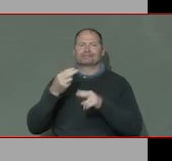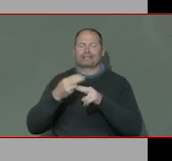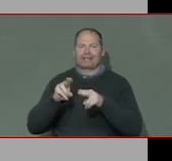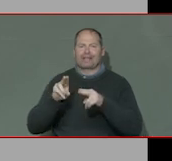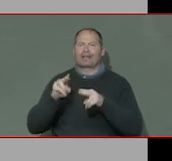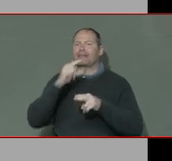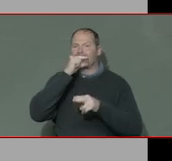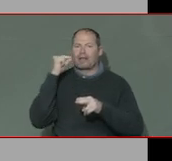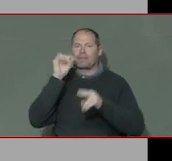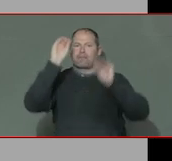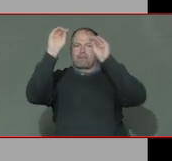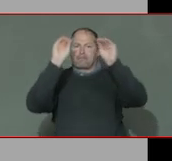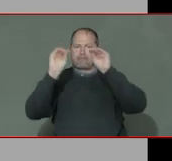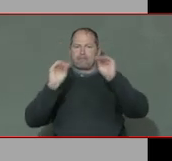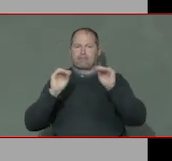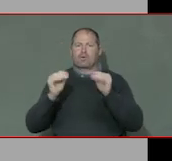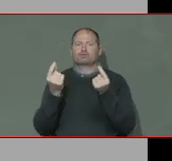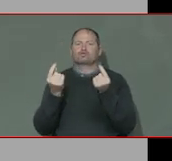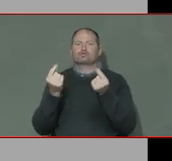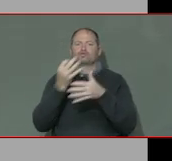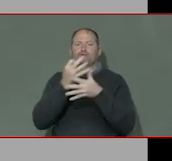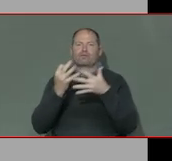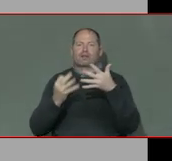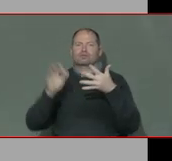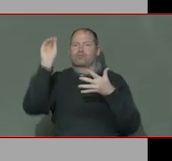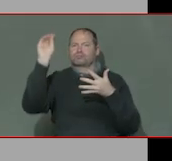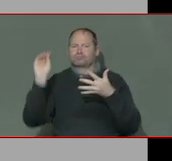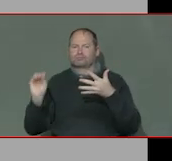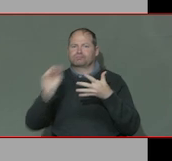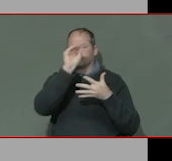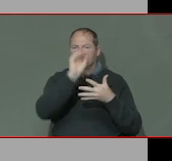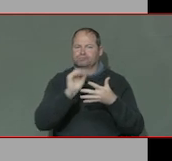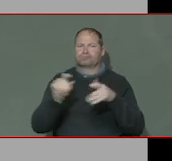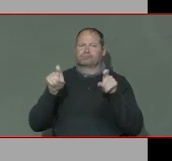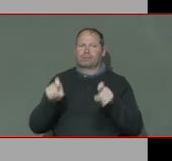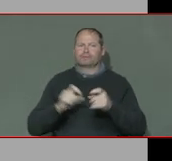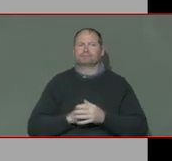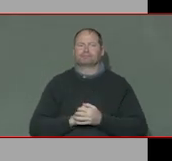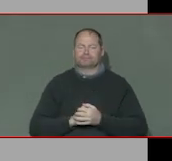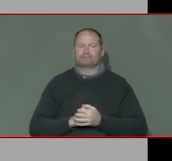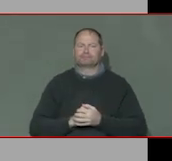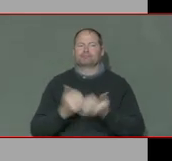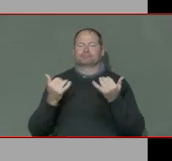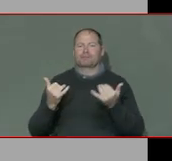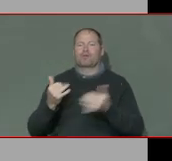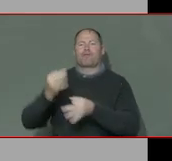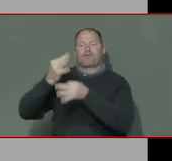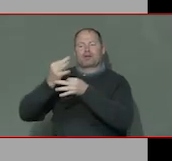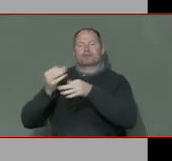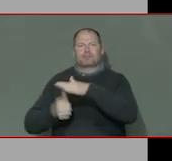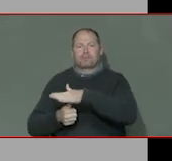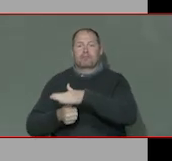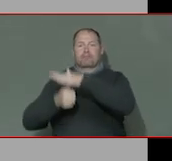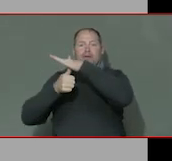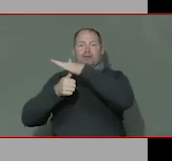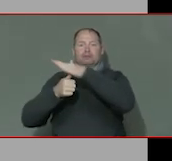it and give every function. So you will see on the notes that I gave you, I gave the main functions, the things that we want to